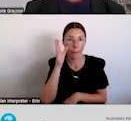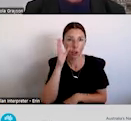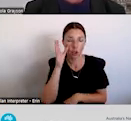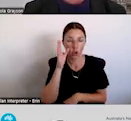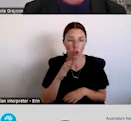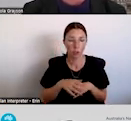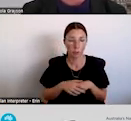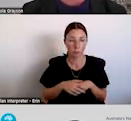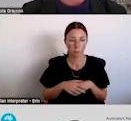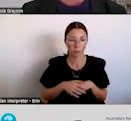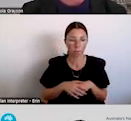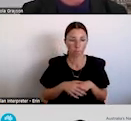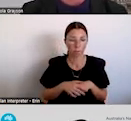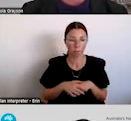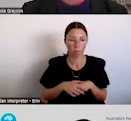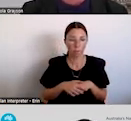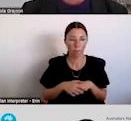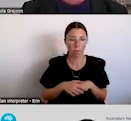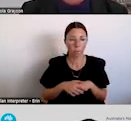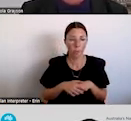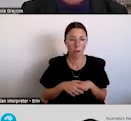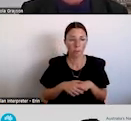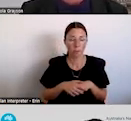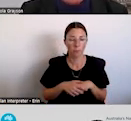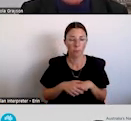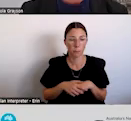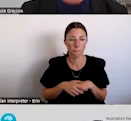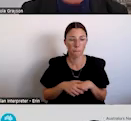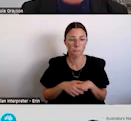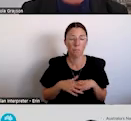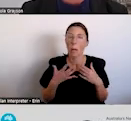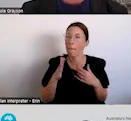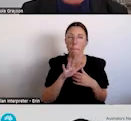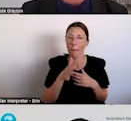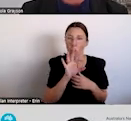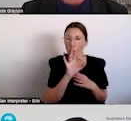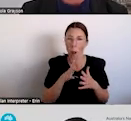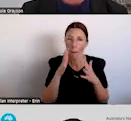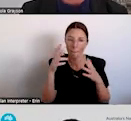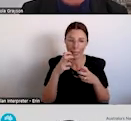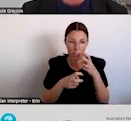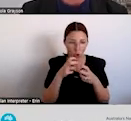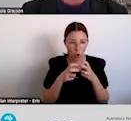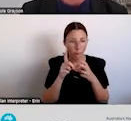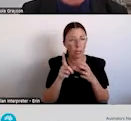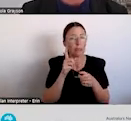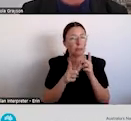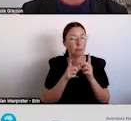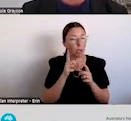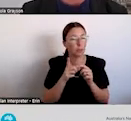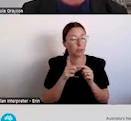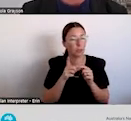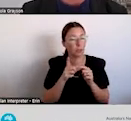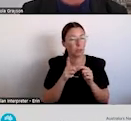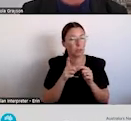too much of an issue because most of the when people visually look at a piece of image, because most of the